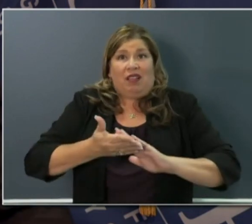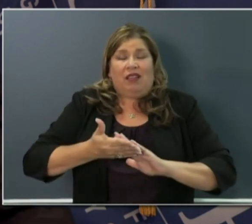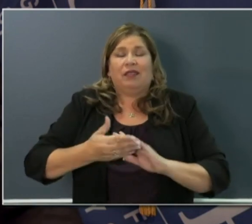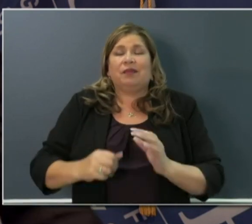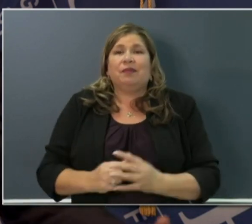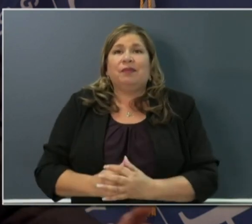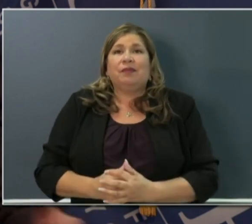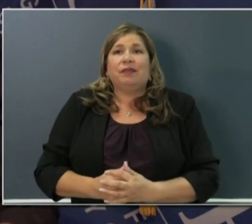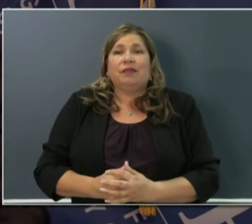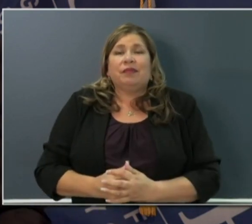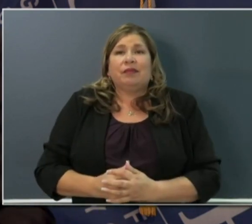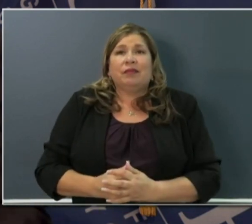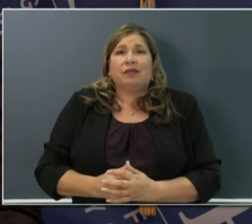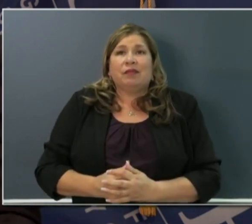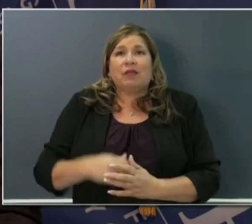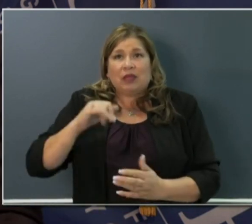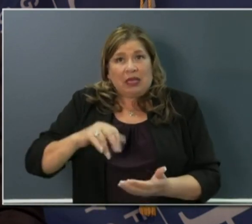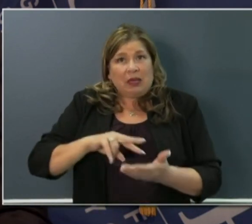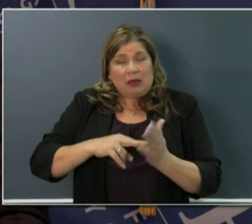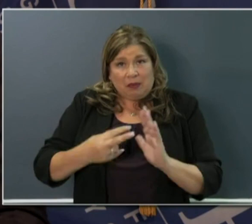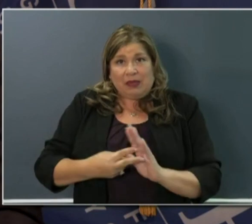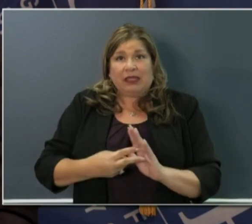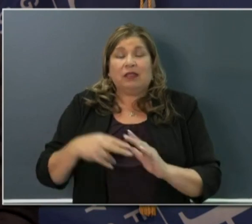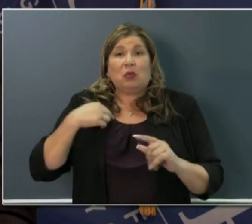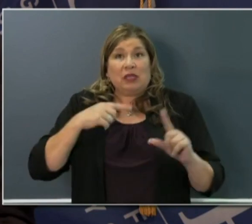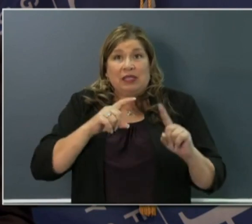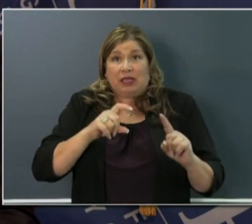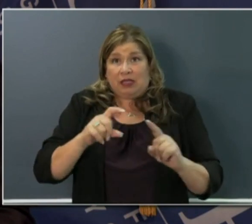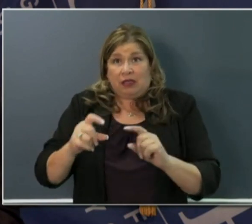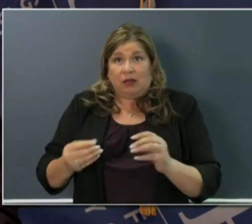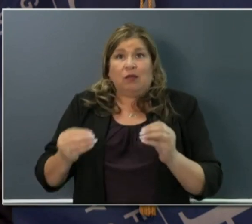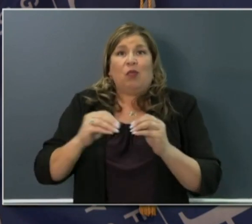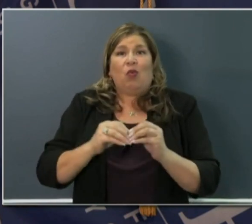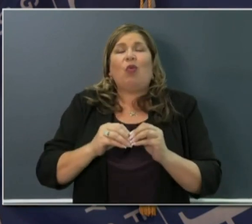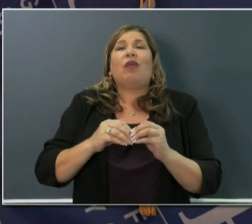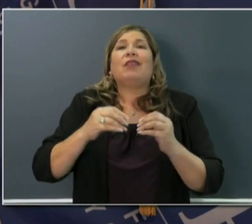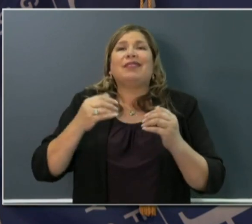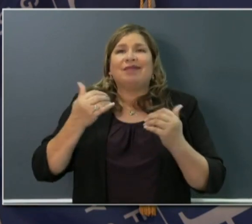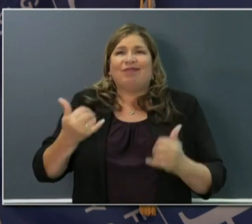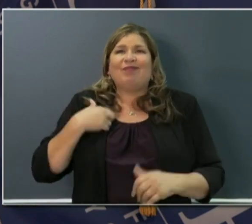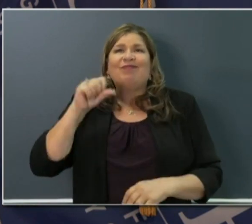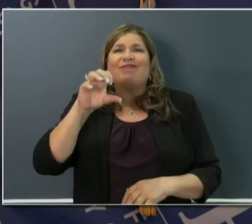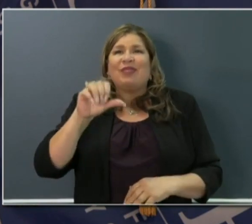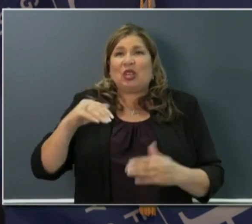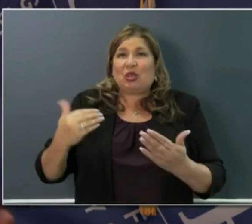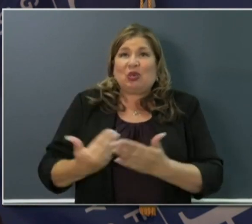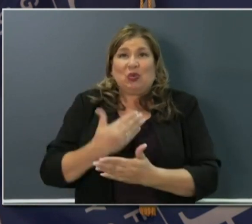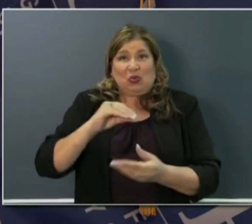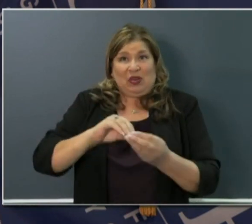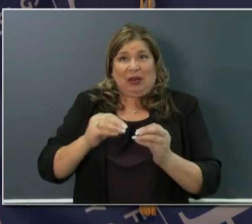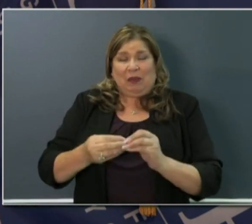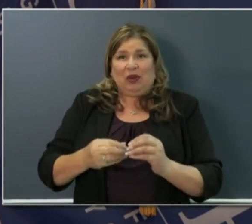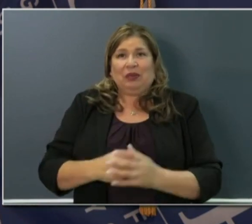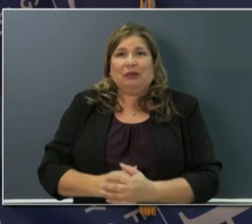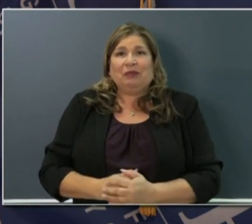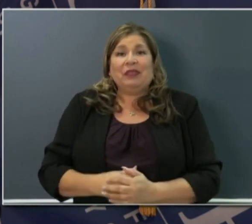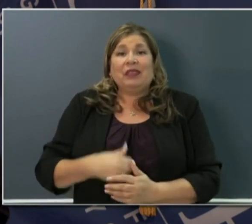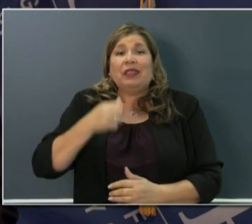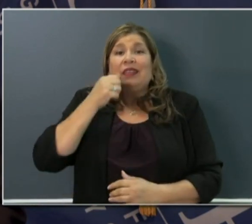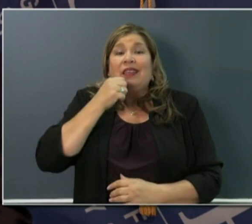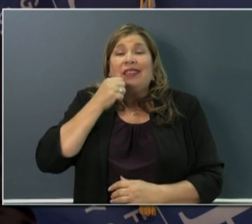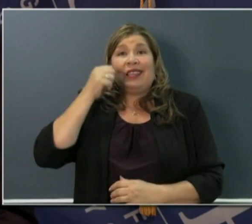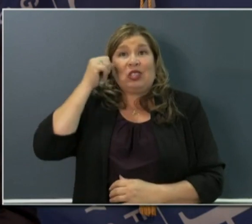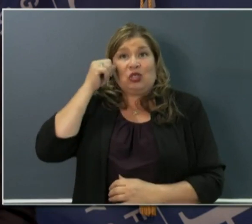able to put together a new number in terms of the tests that have been conducted in the state of California. As of yesterday, that number is